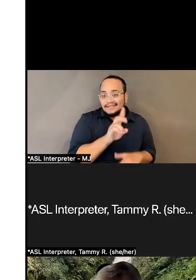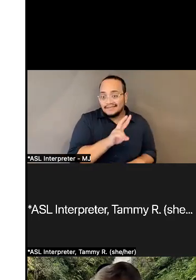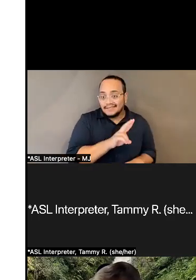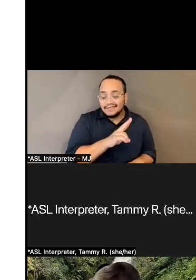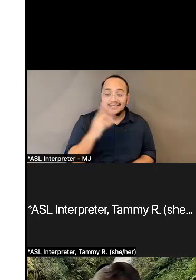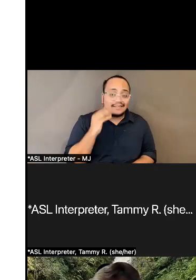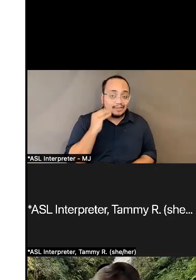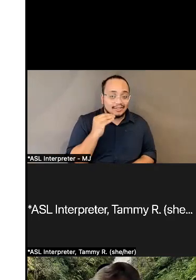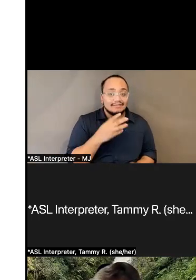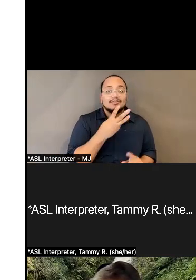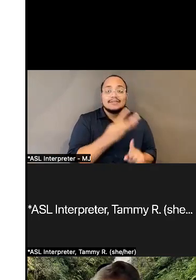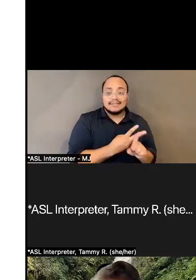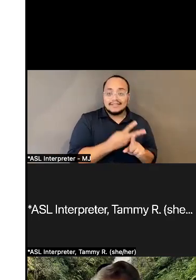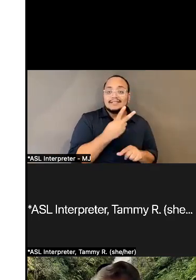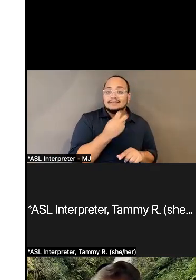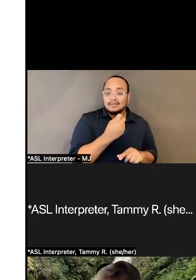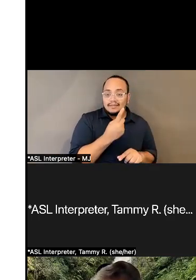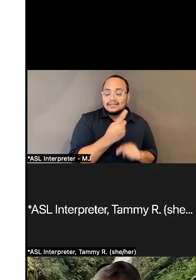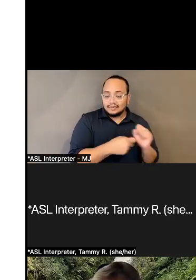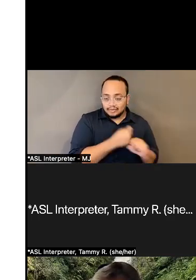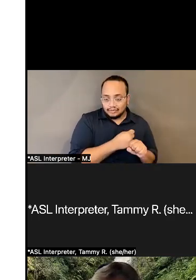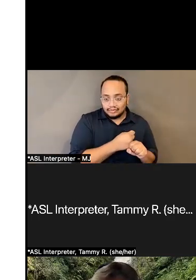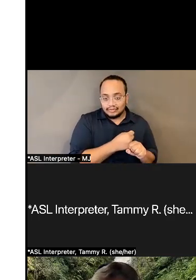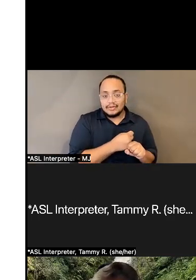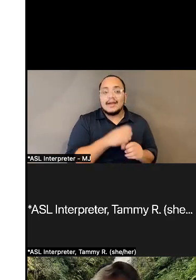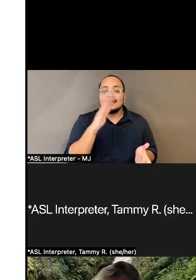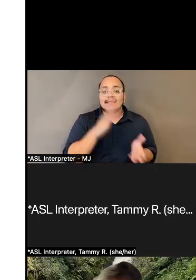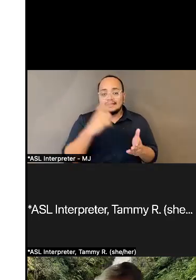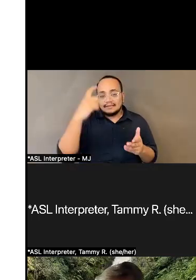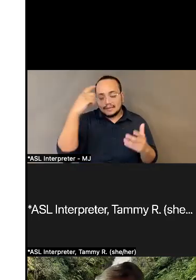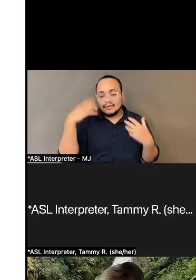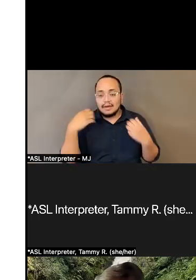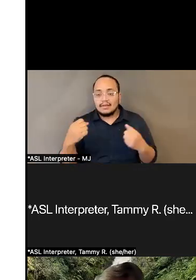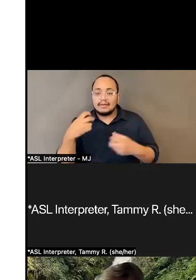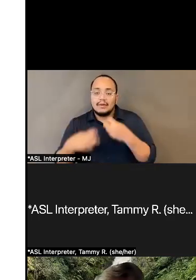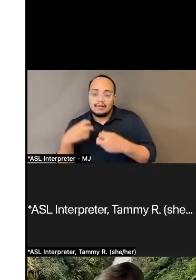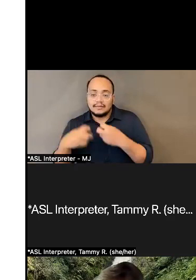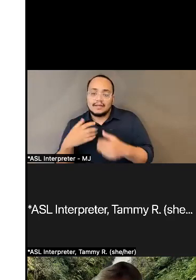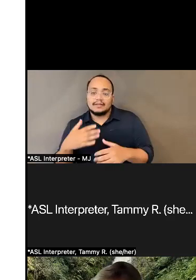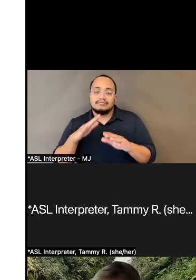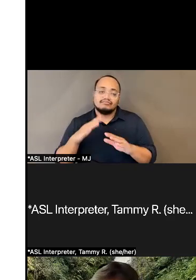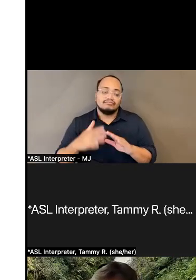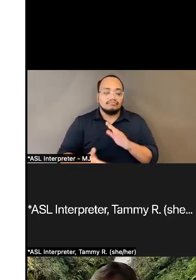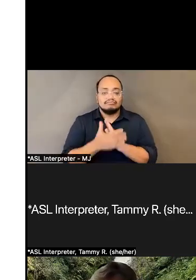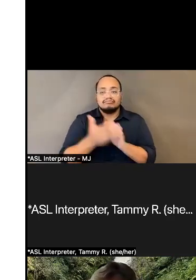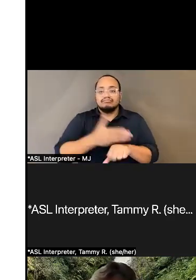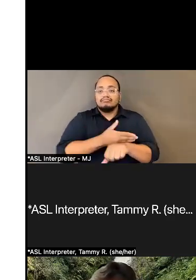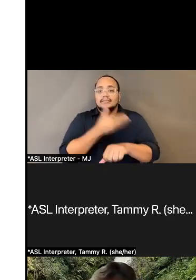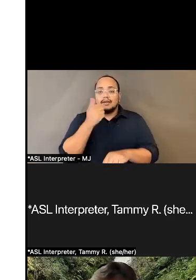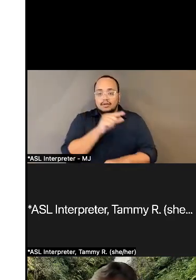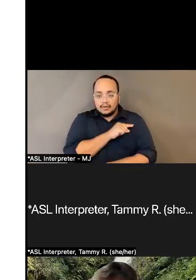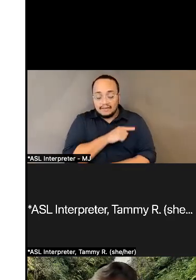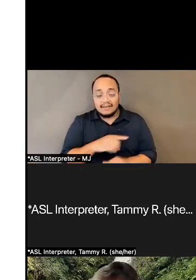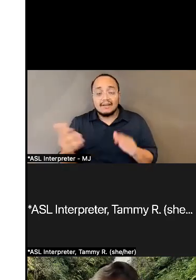at 6 and 12 months and fewer mental health problems and greater quality of life. We didn't see that with